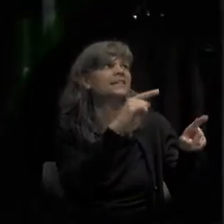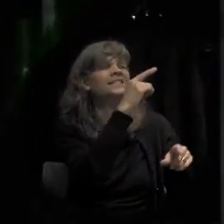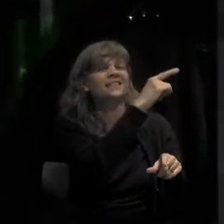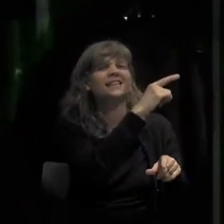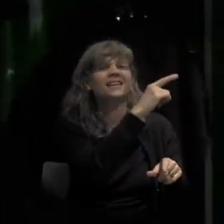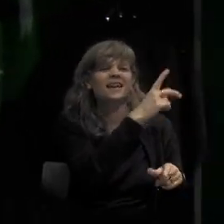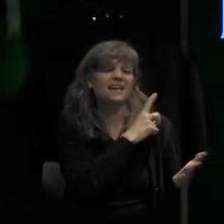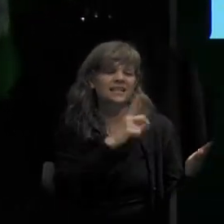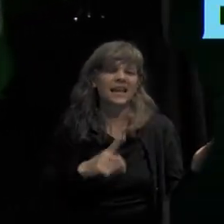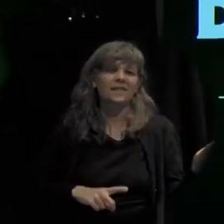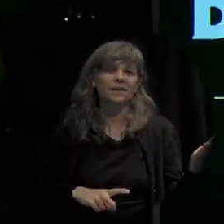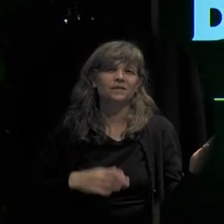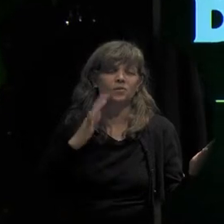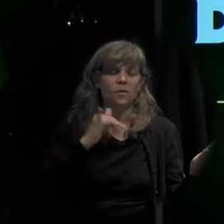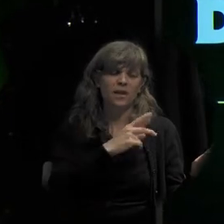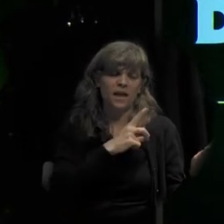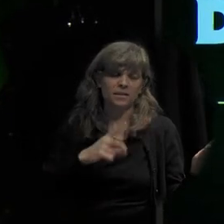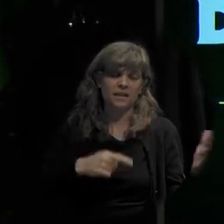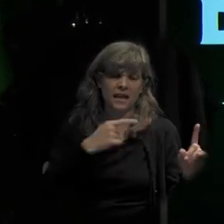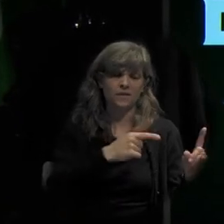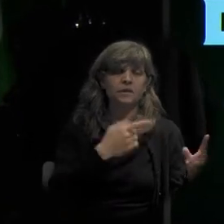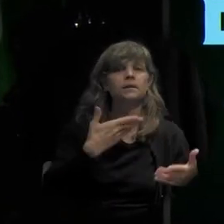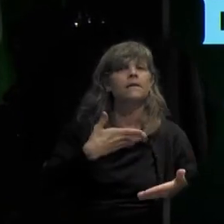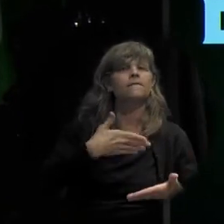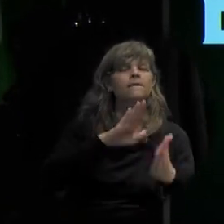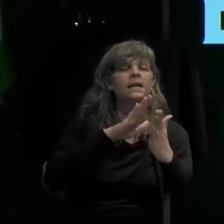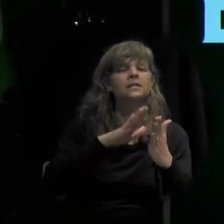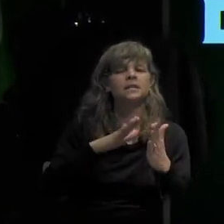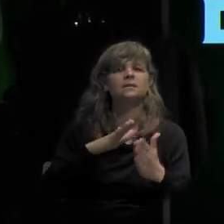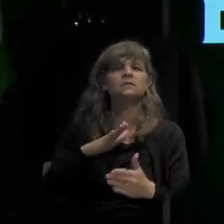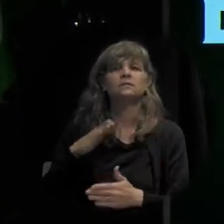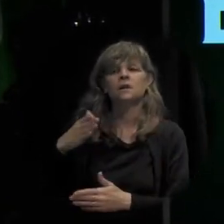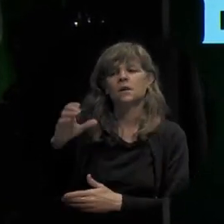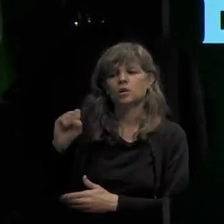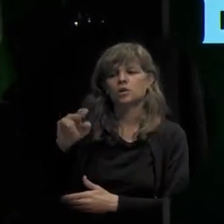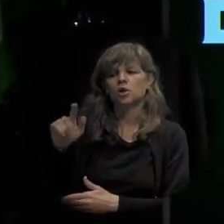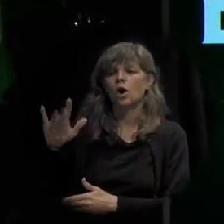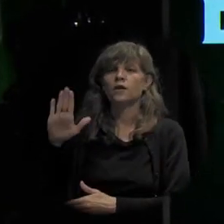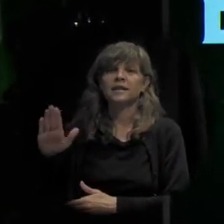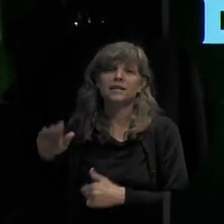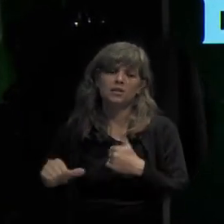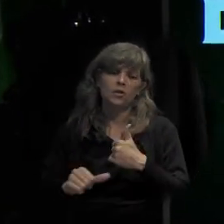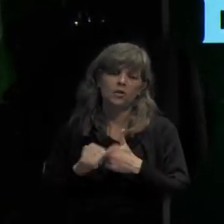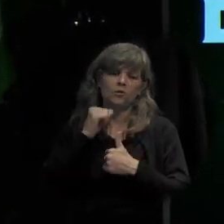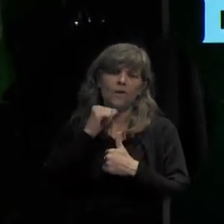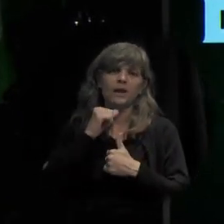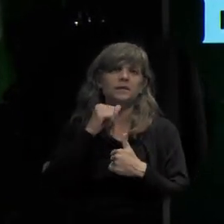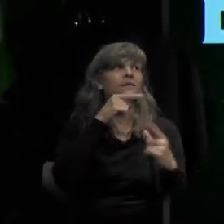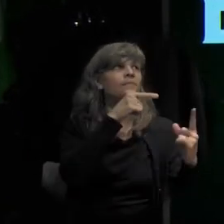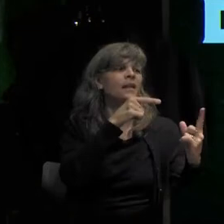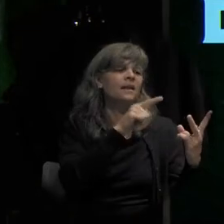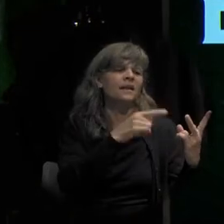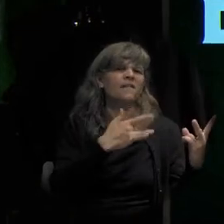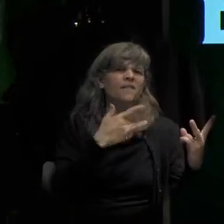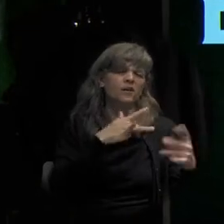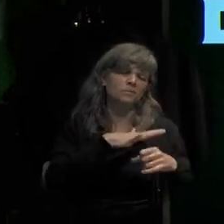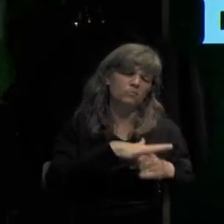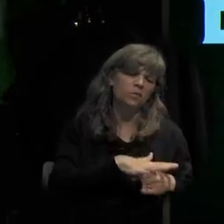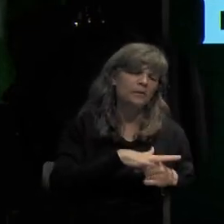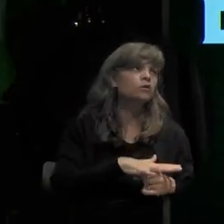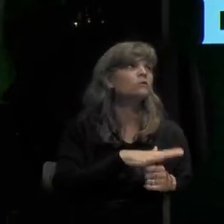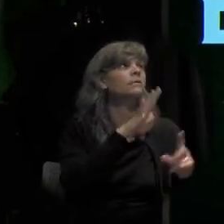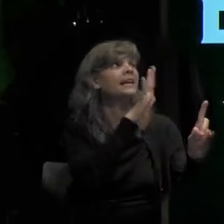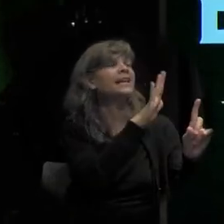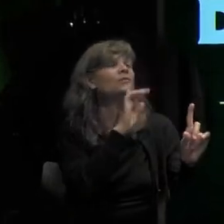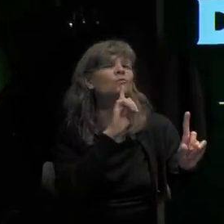David is facing a deep threat, and he's under an intense pressure. How does he respond? Well, I would